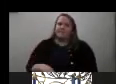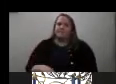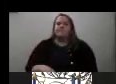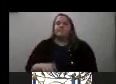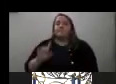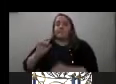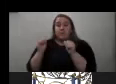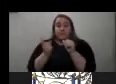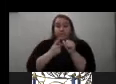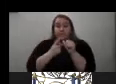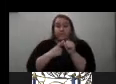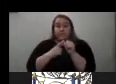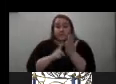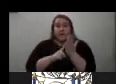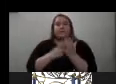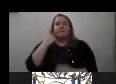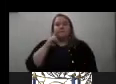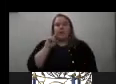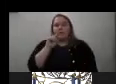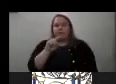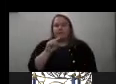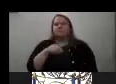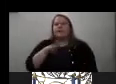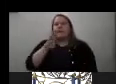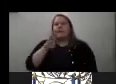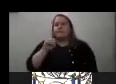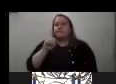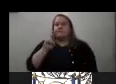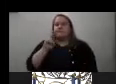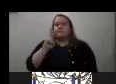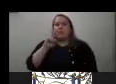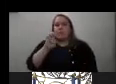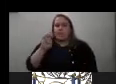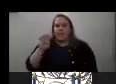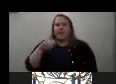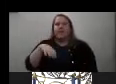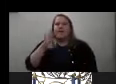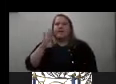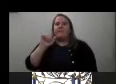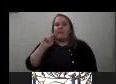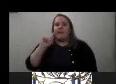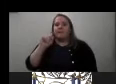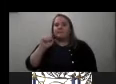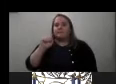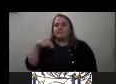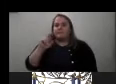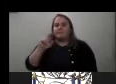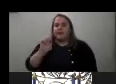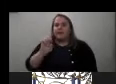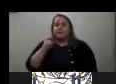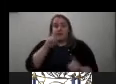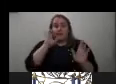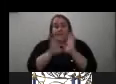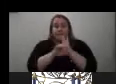her first design was for this ballet called Ballet Fantasque. And you can see in this beautiful picture of